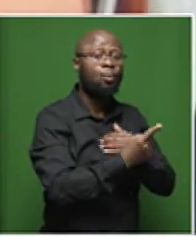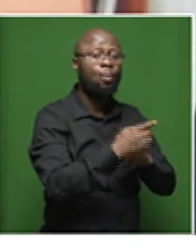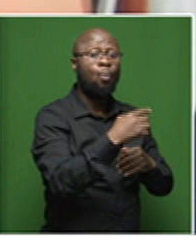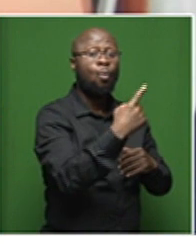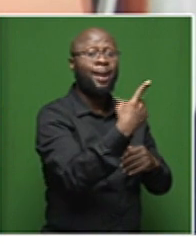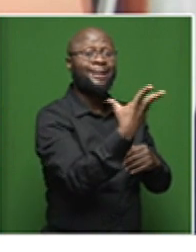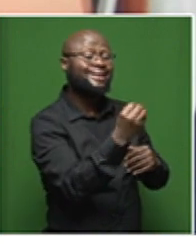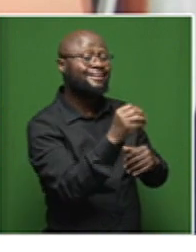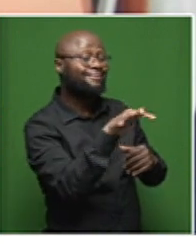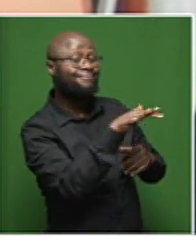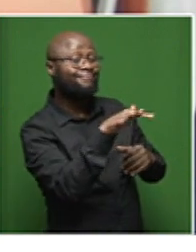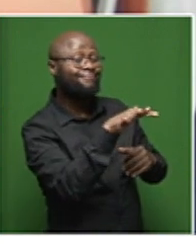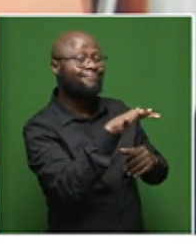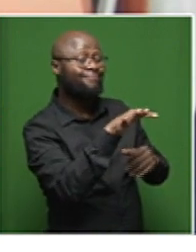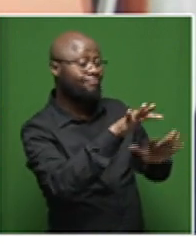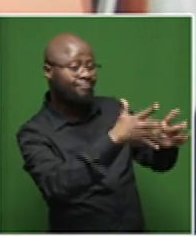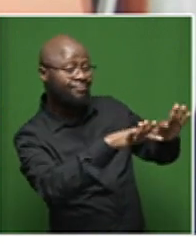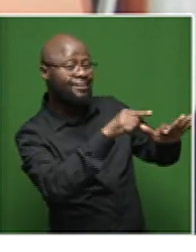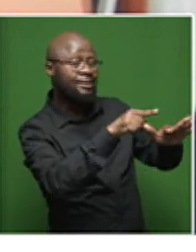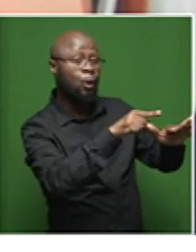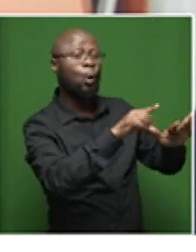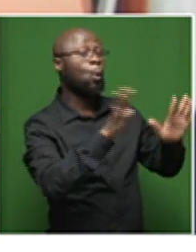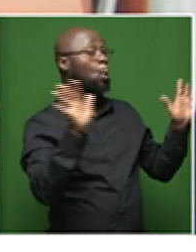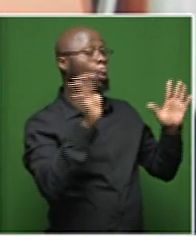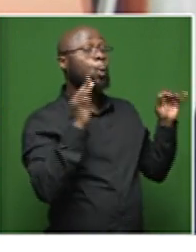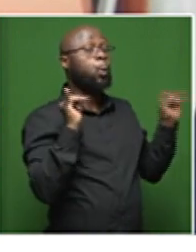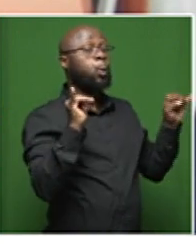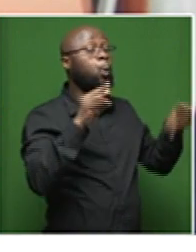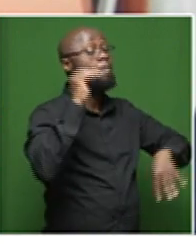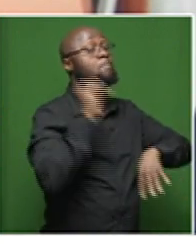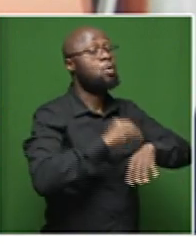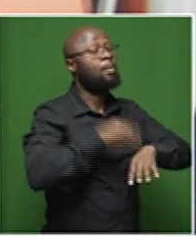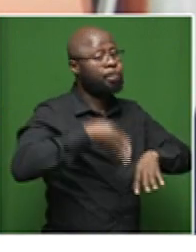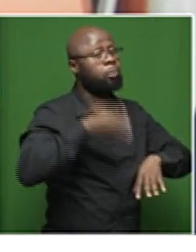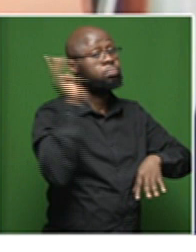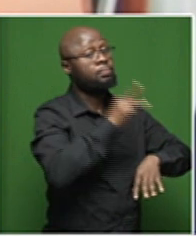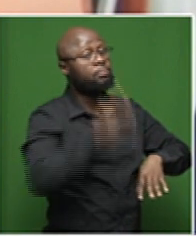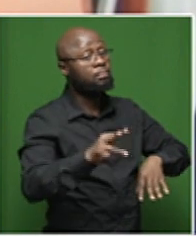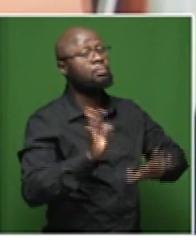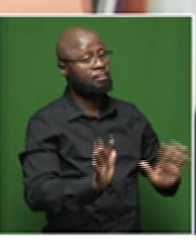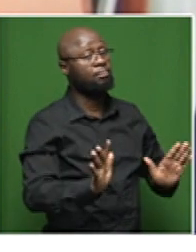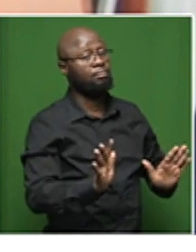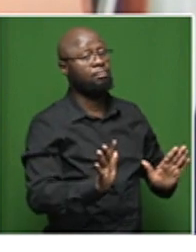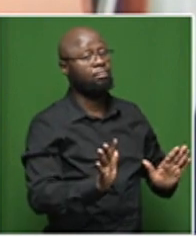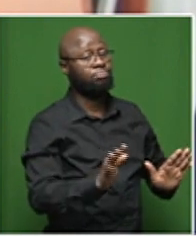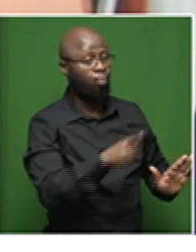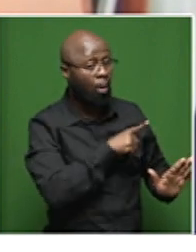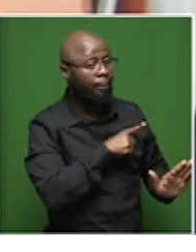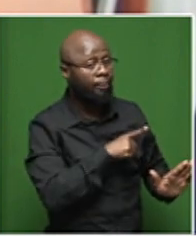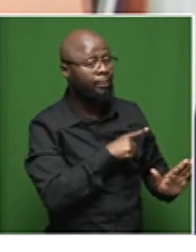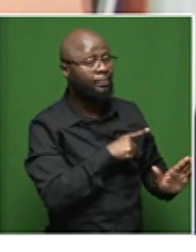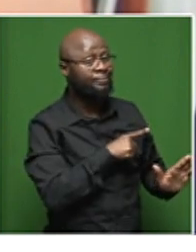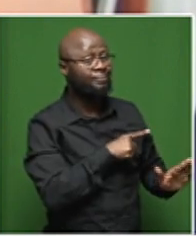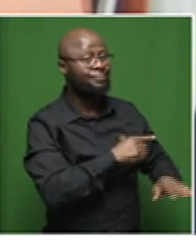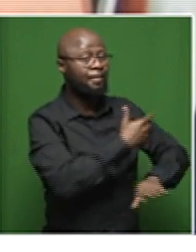goes above 90. That is hypertensive. So that's when it becomes problematic, because blood pressure is good